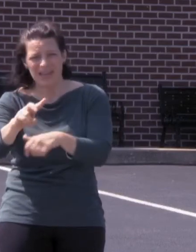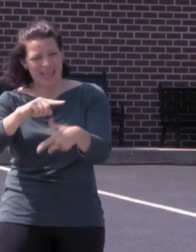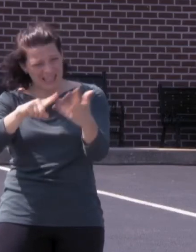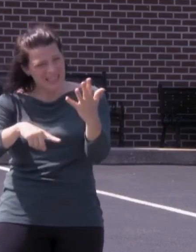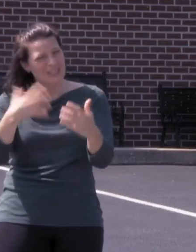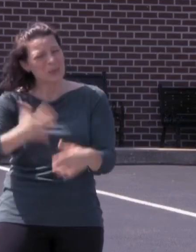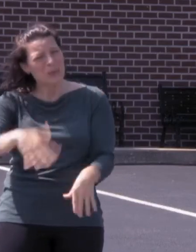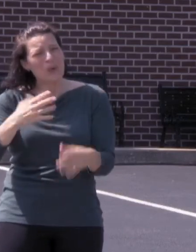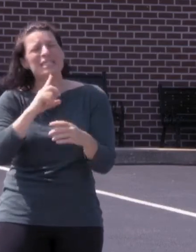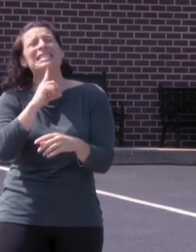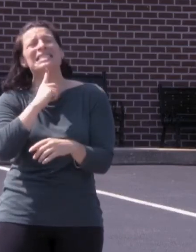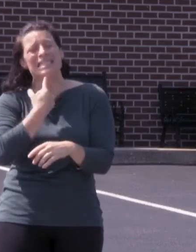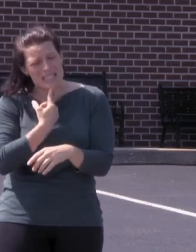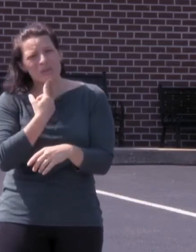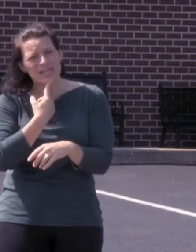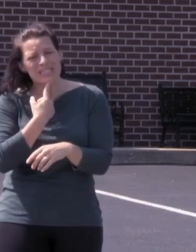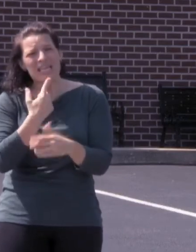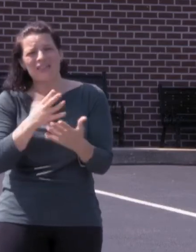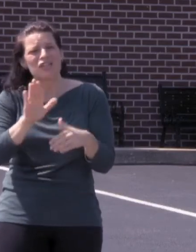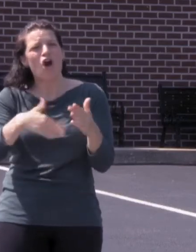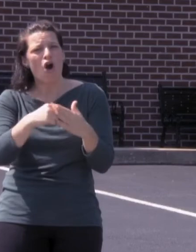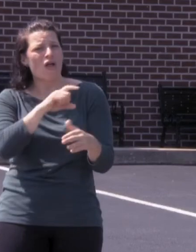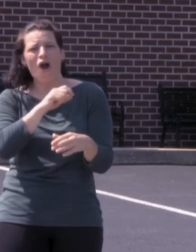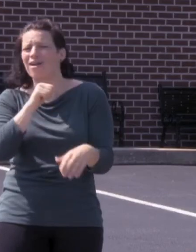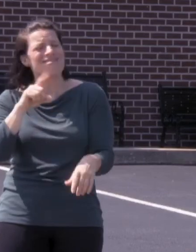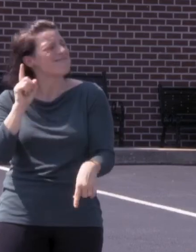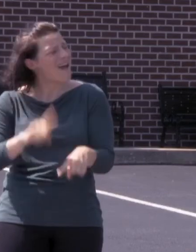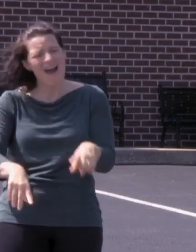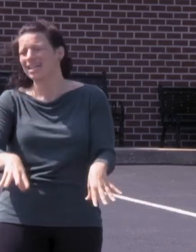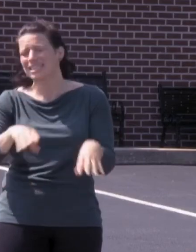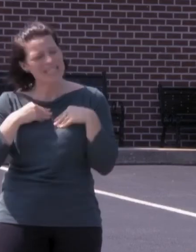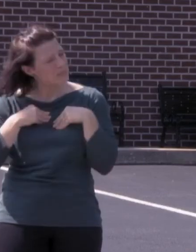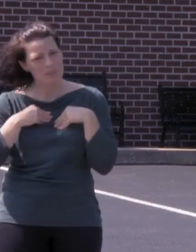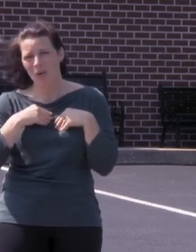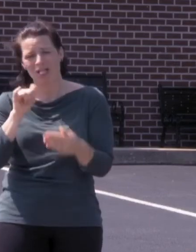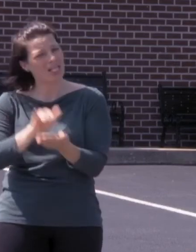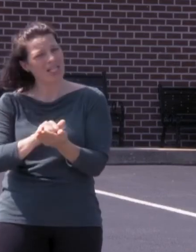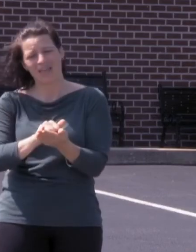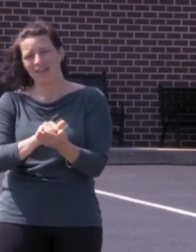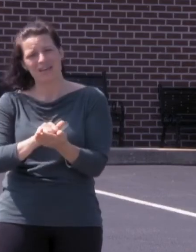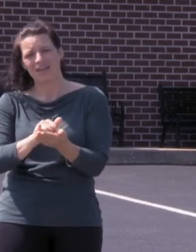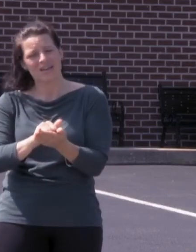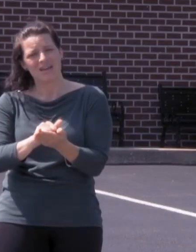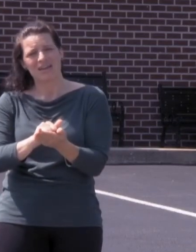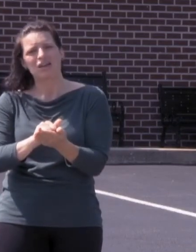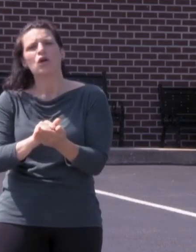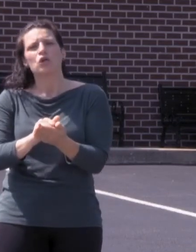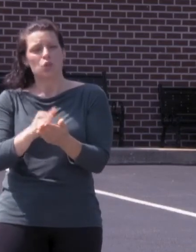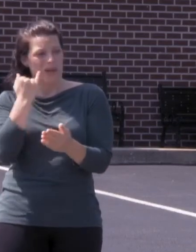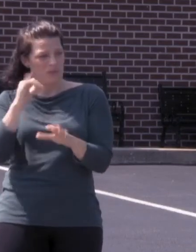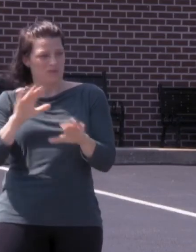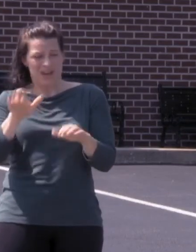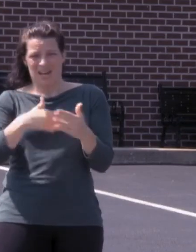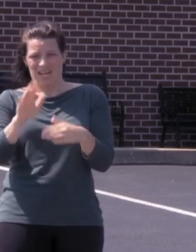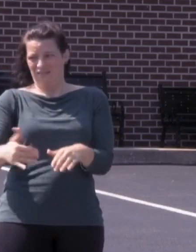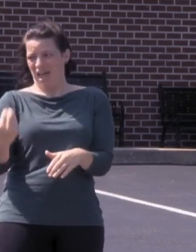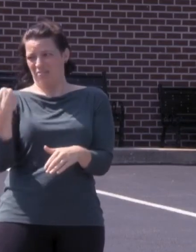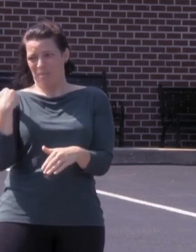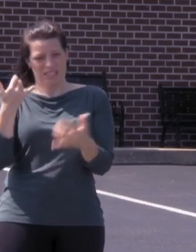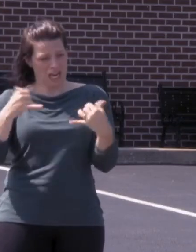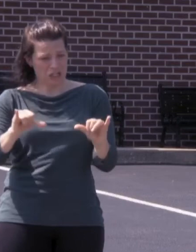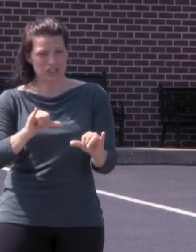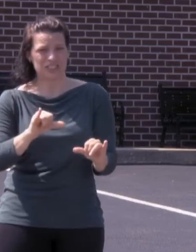are things that all law enforcement say are unacceptable, right? So if you've done any of that stuff in the past, and you're still on